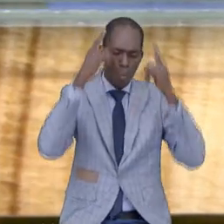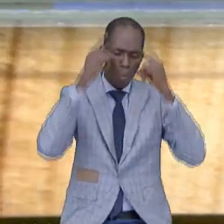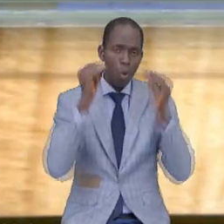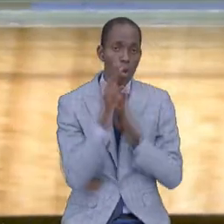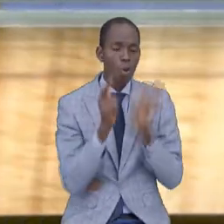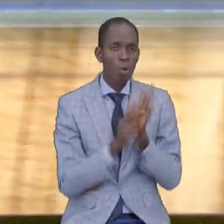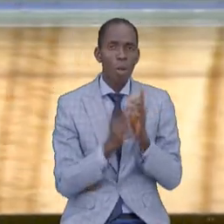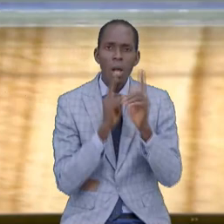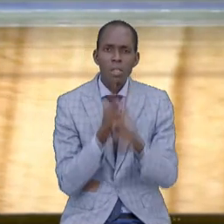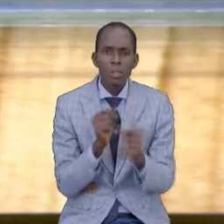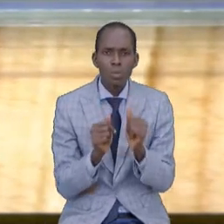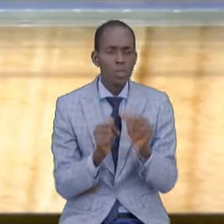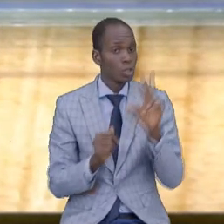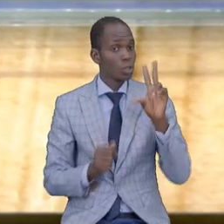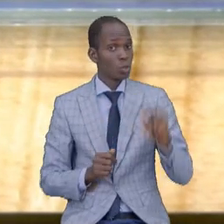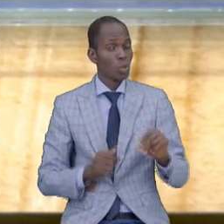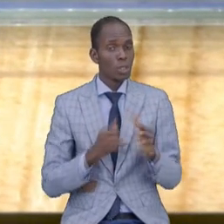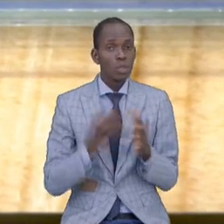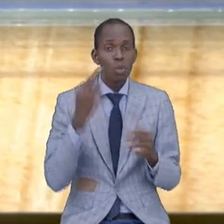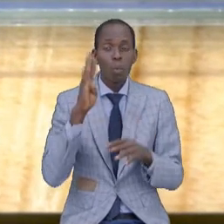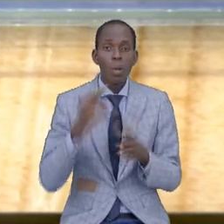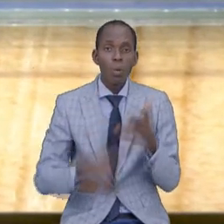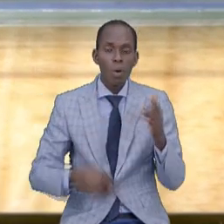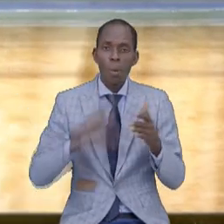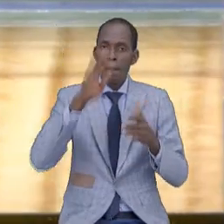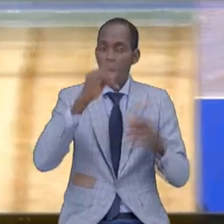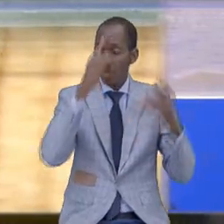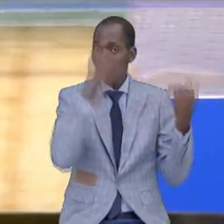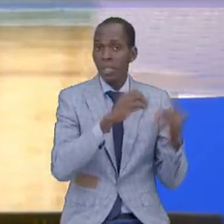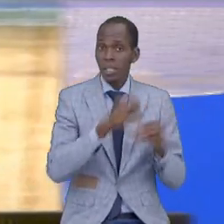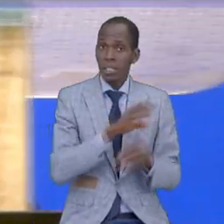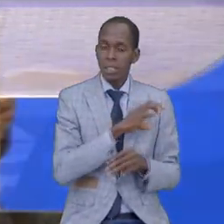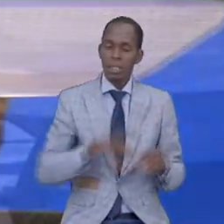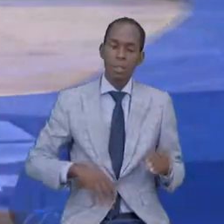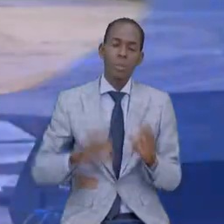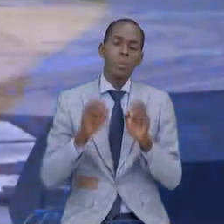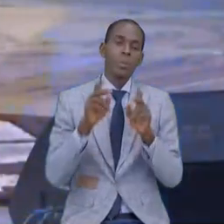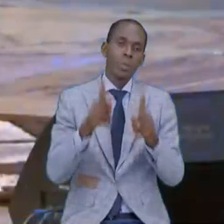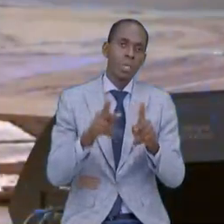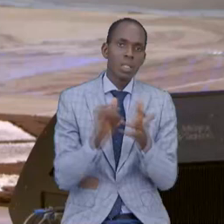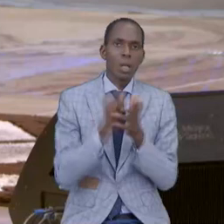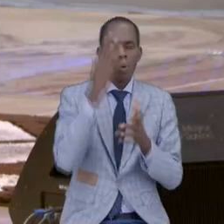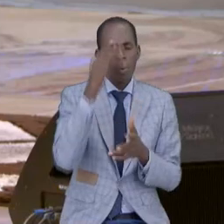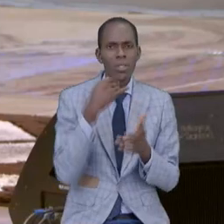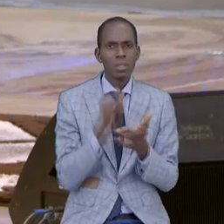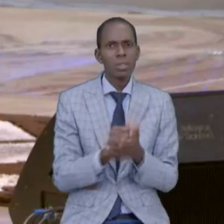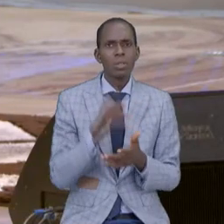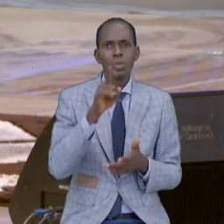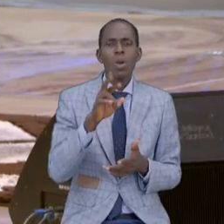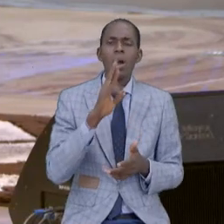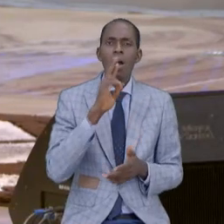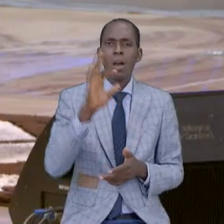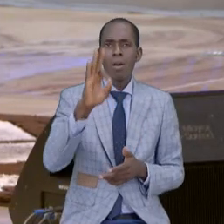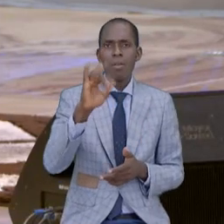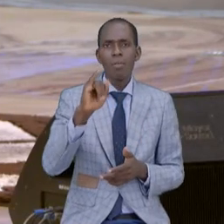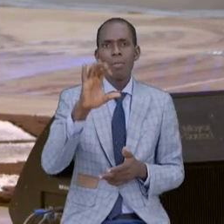no. It's by faith in Christ. That's why he said they were fickle. They